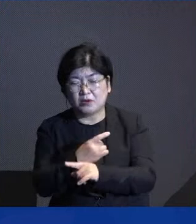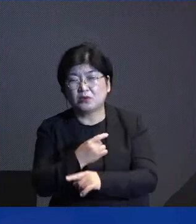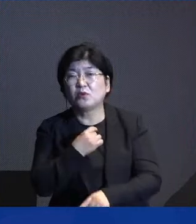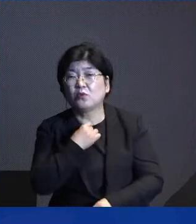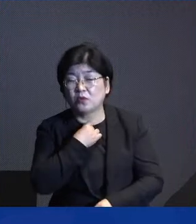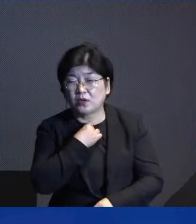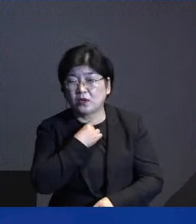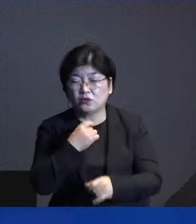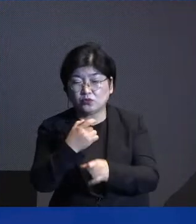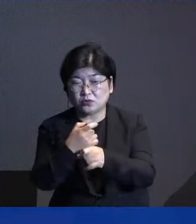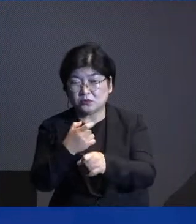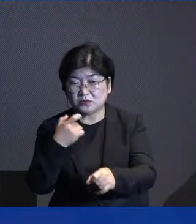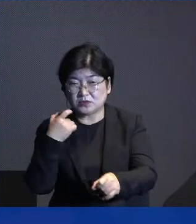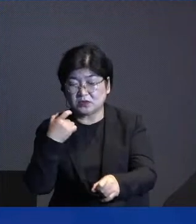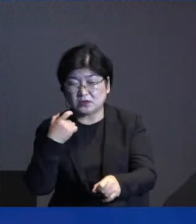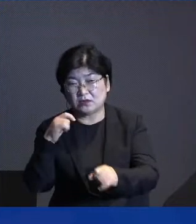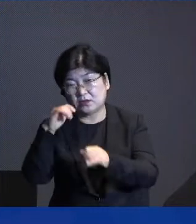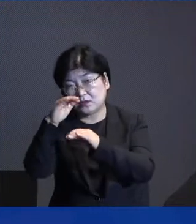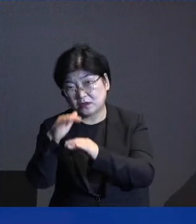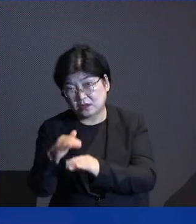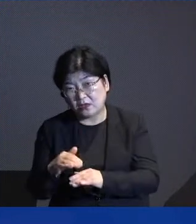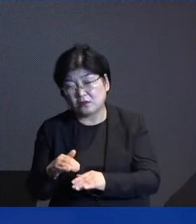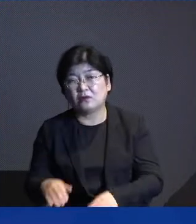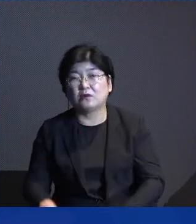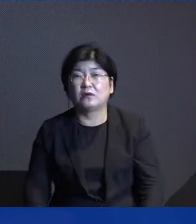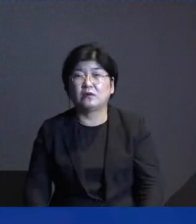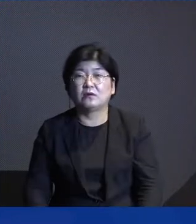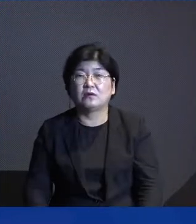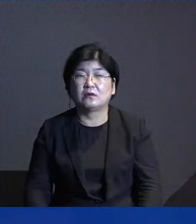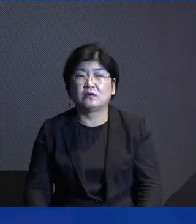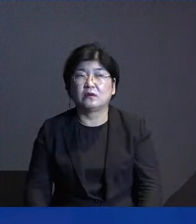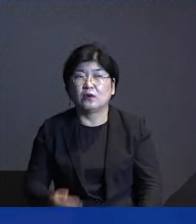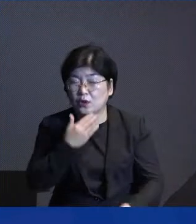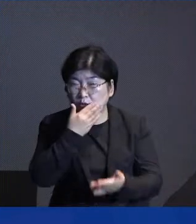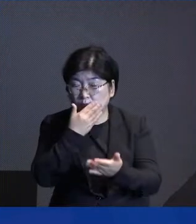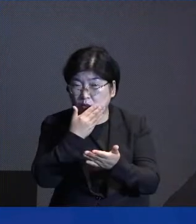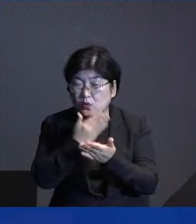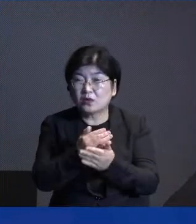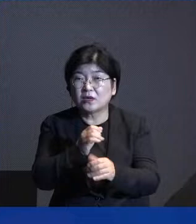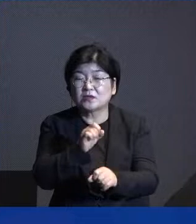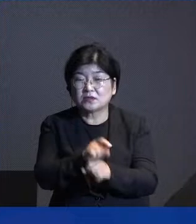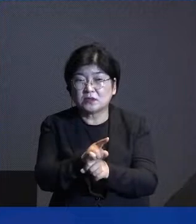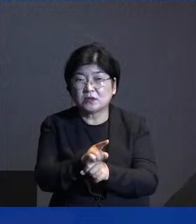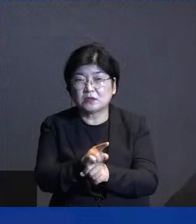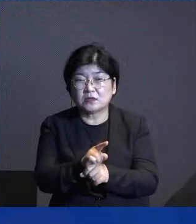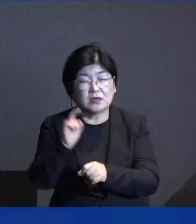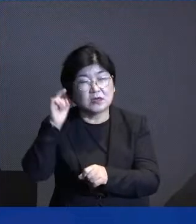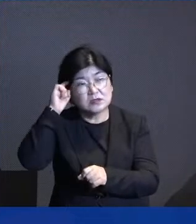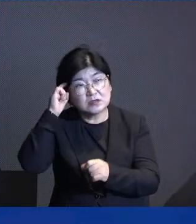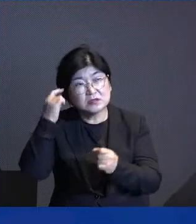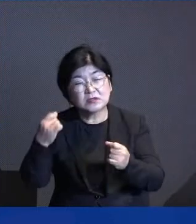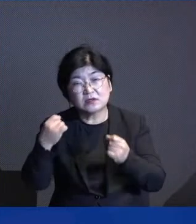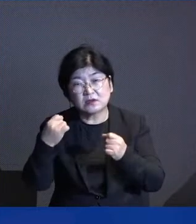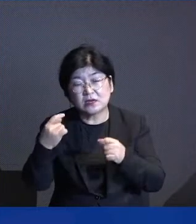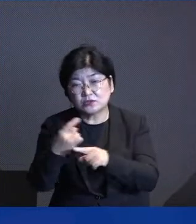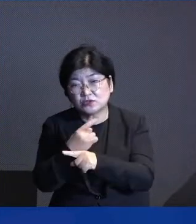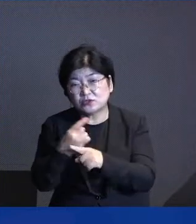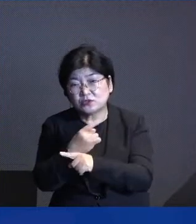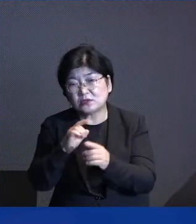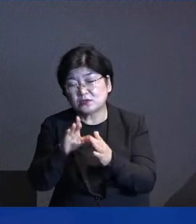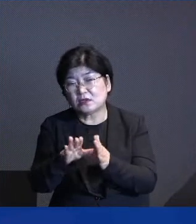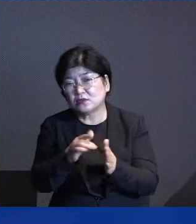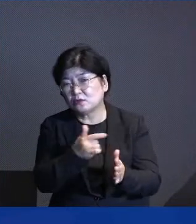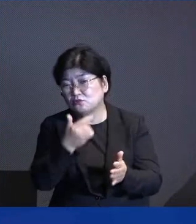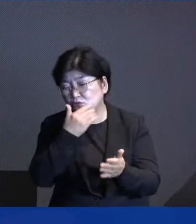And dignity becomes extremely important in mental health care. And that's why, again, today's discussion becomes